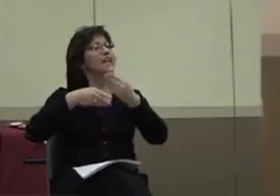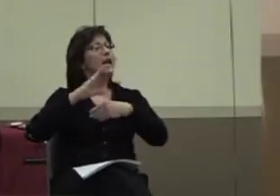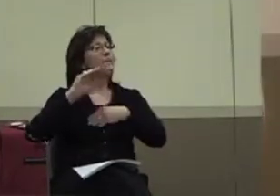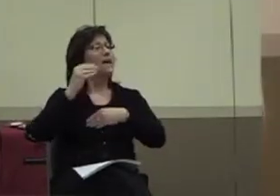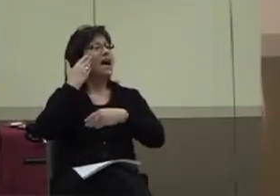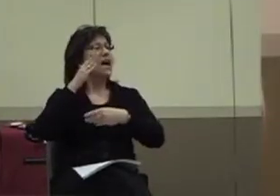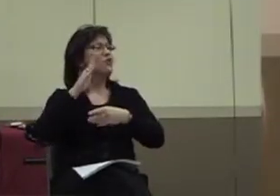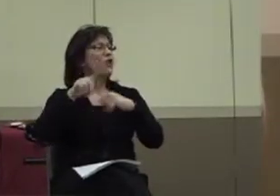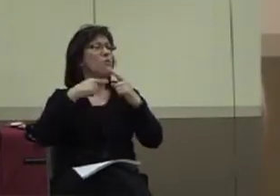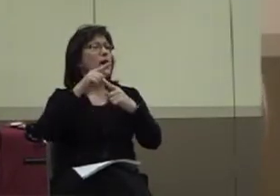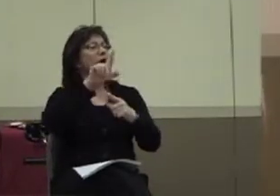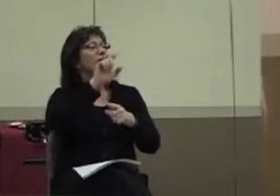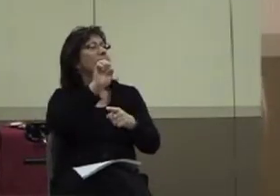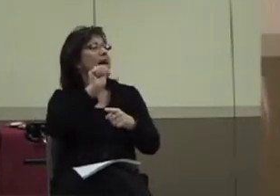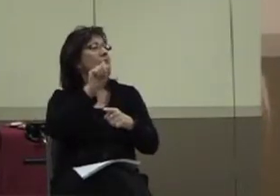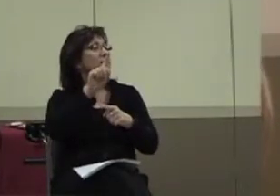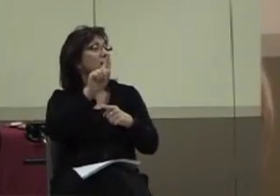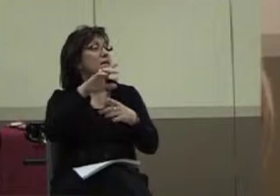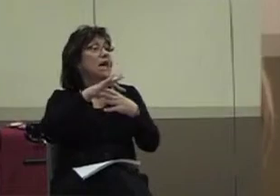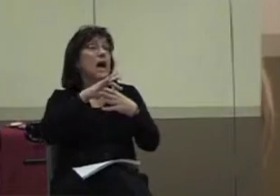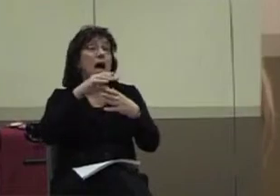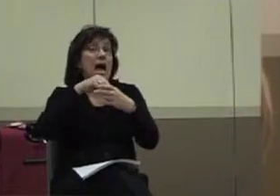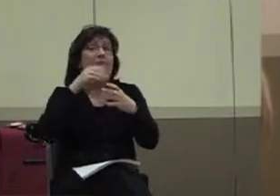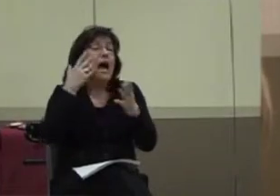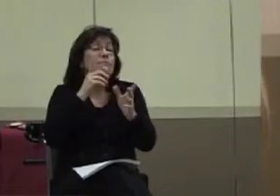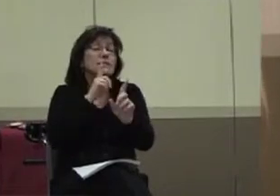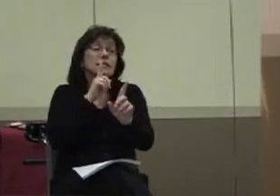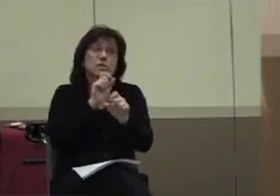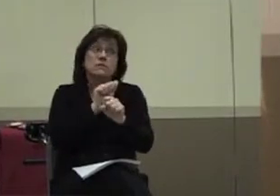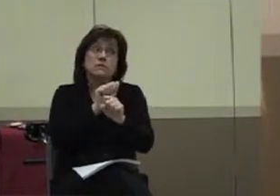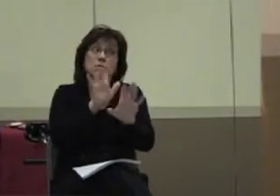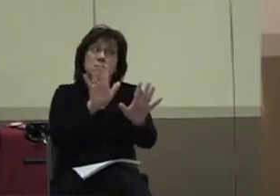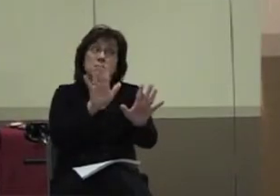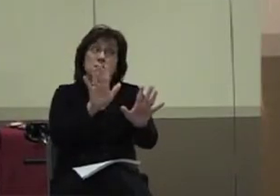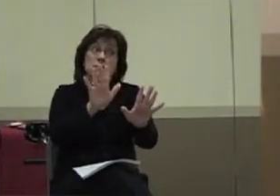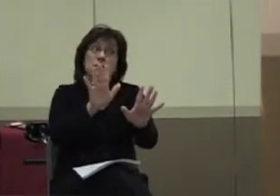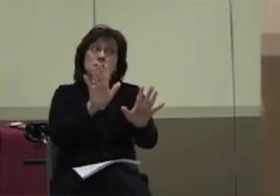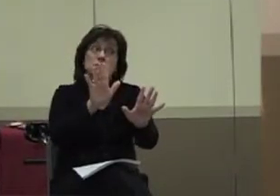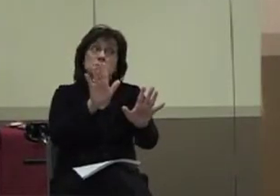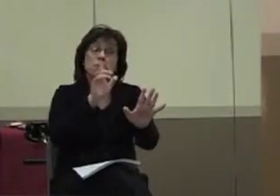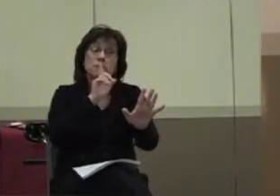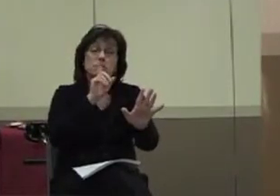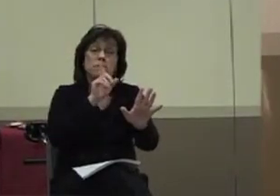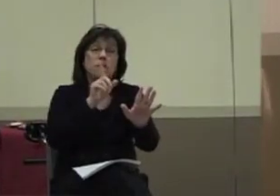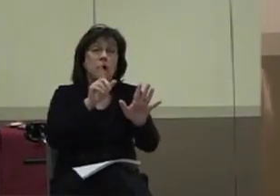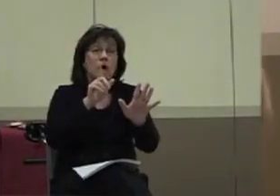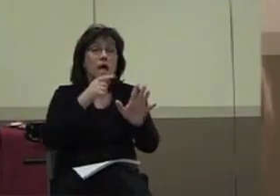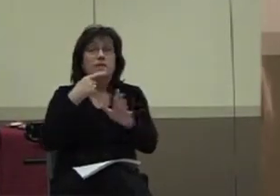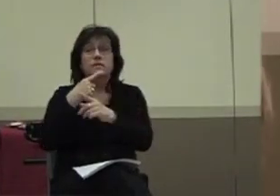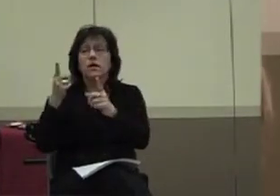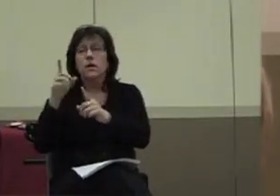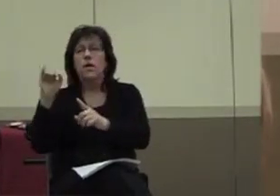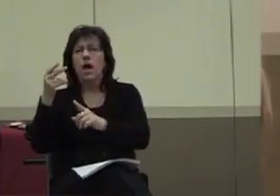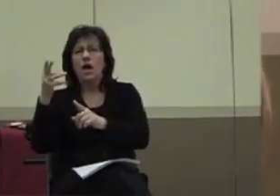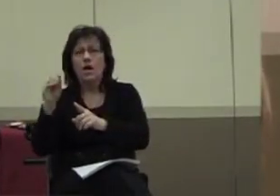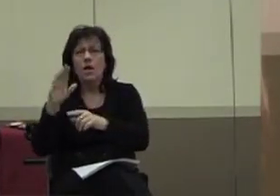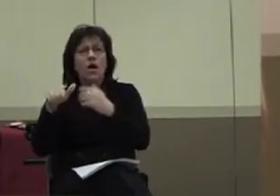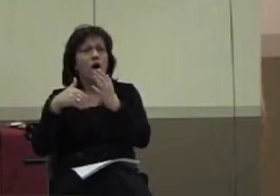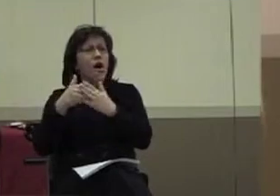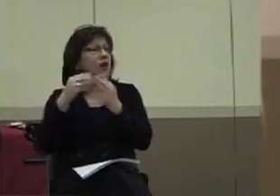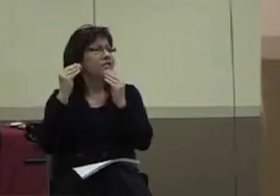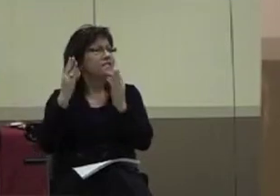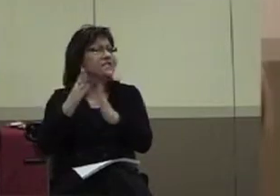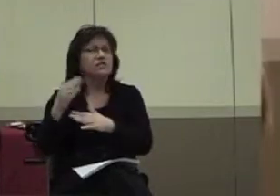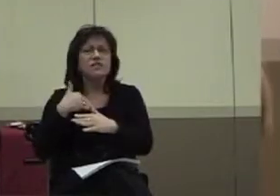about the lead content. I mean, I'm being serious. I said that in Ohio, and I looked out, and all the teachers had them in their